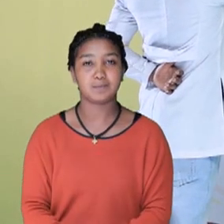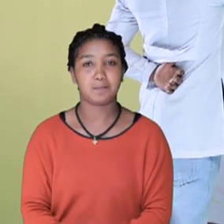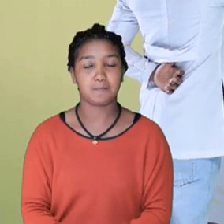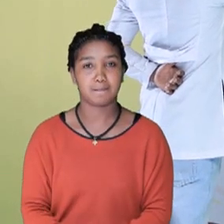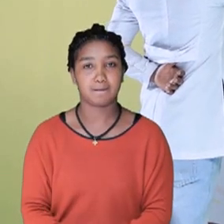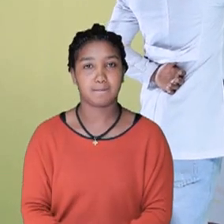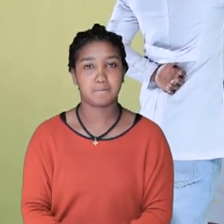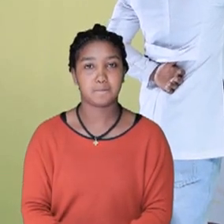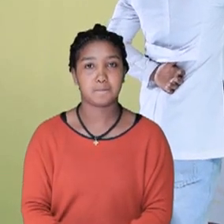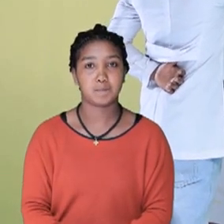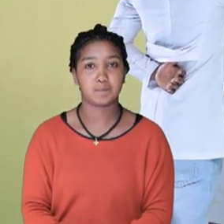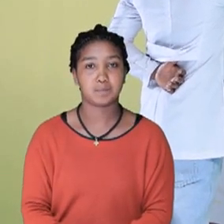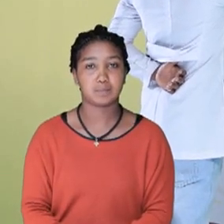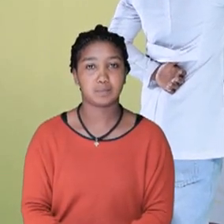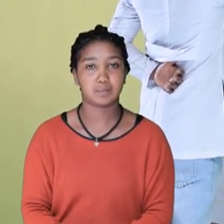the